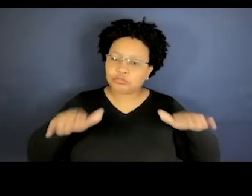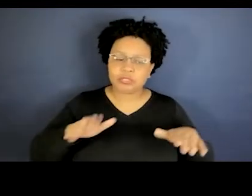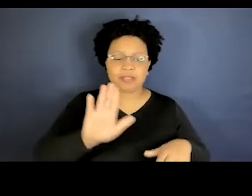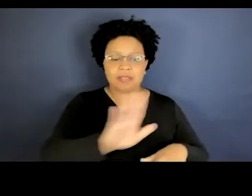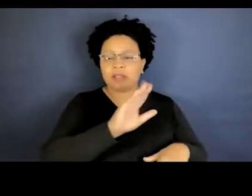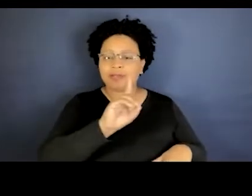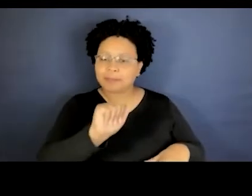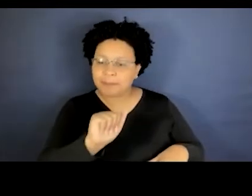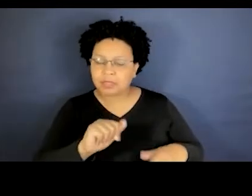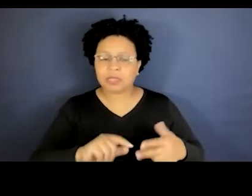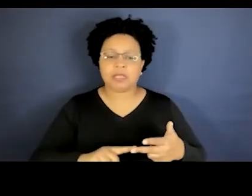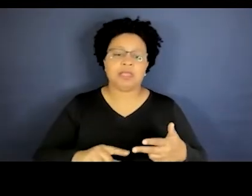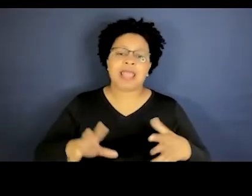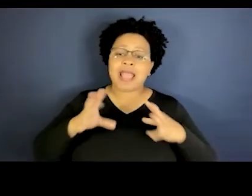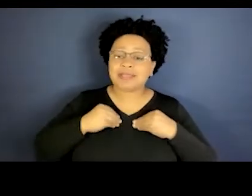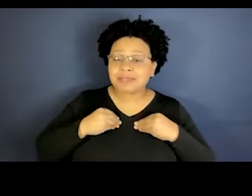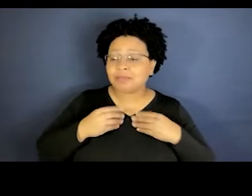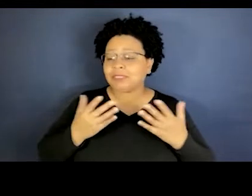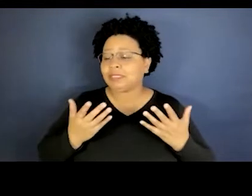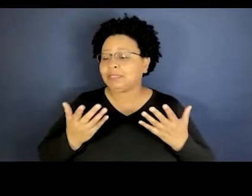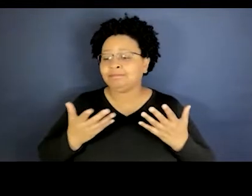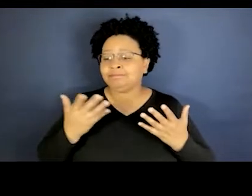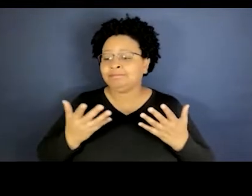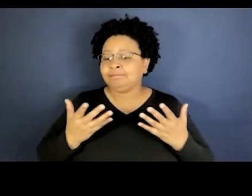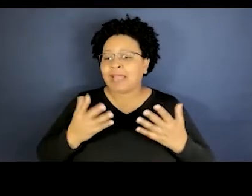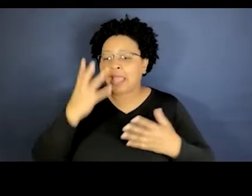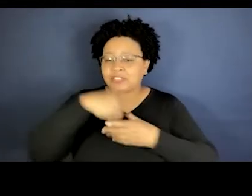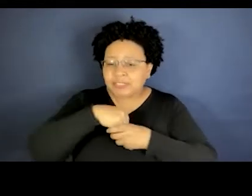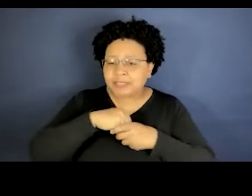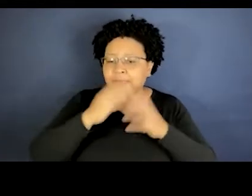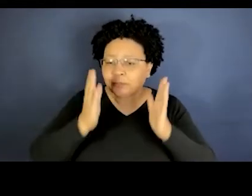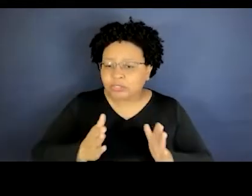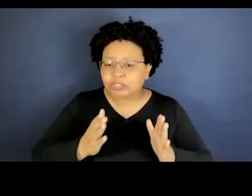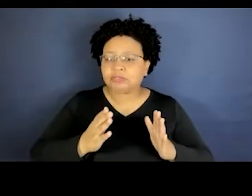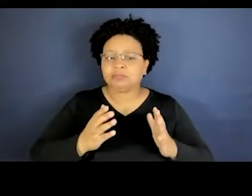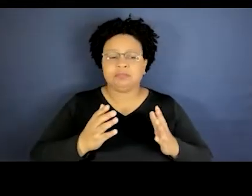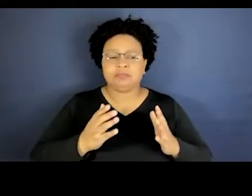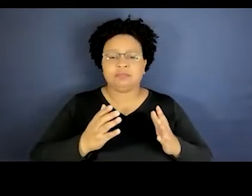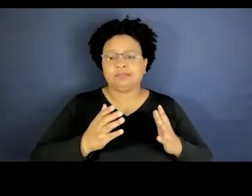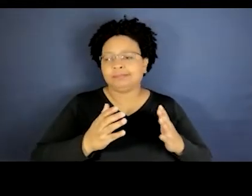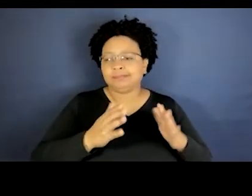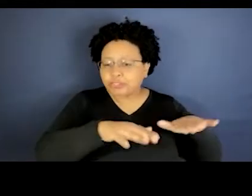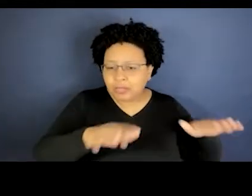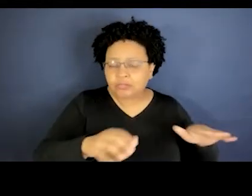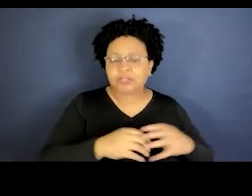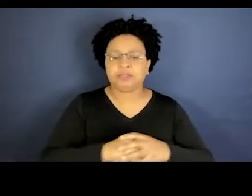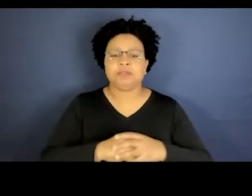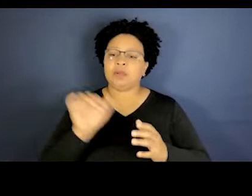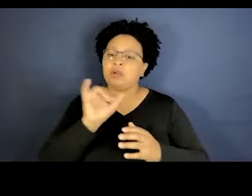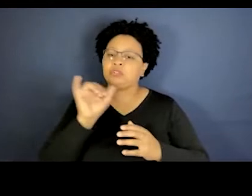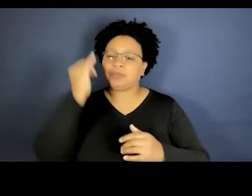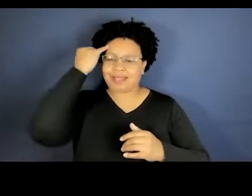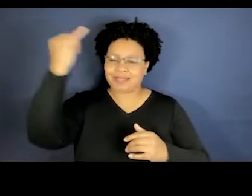disabled child, acceptance of their child being an autistic person, but then also this idea that